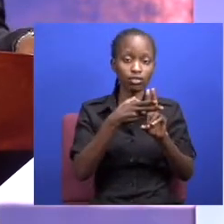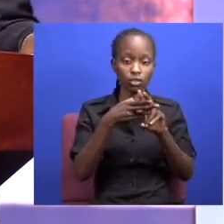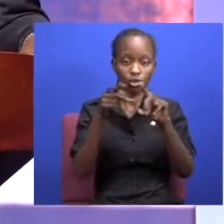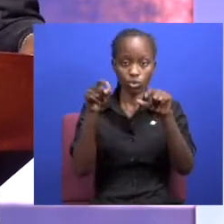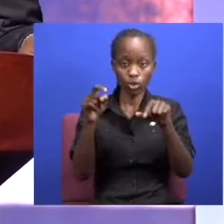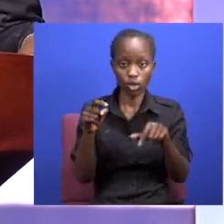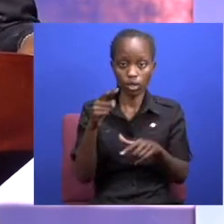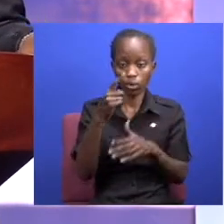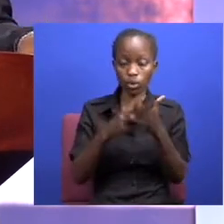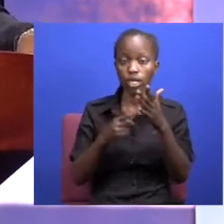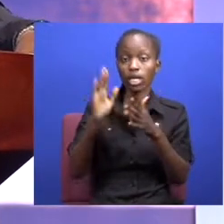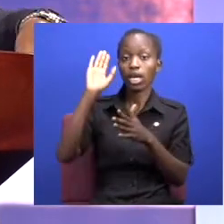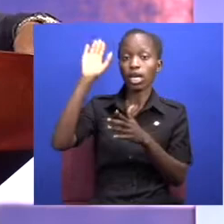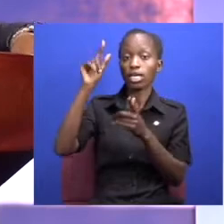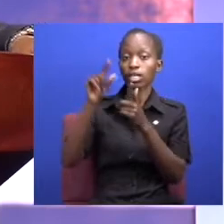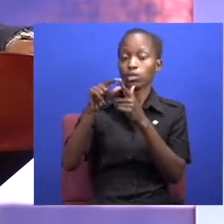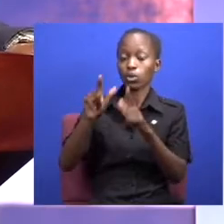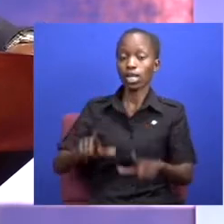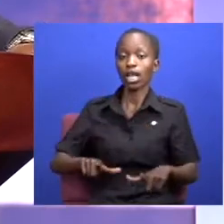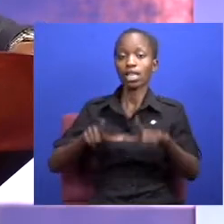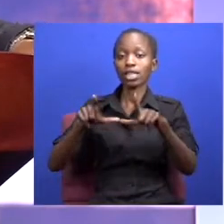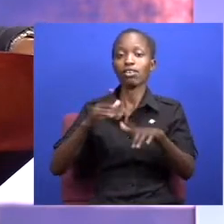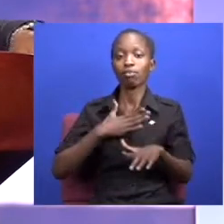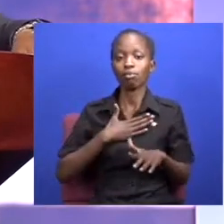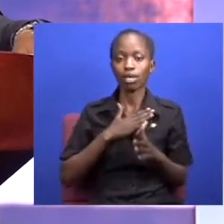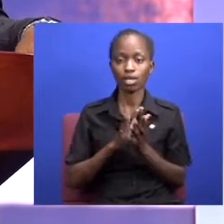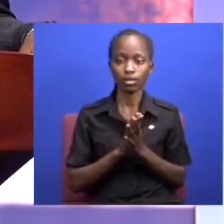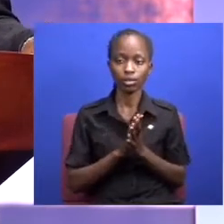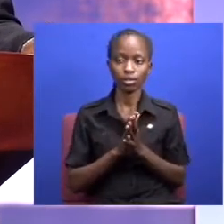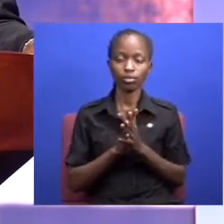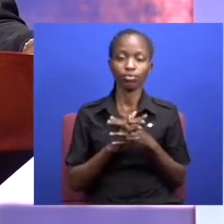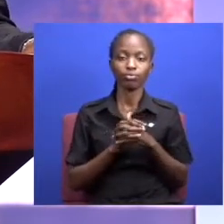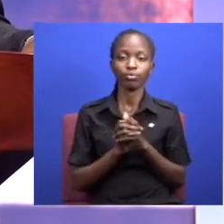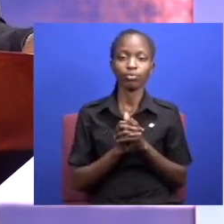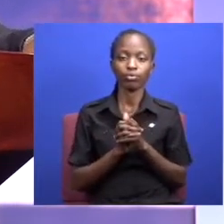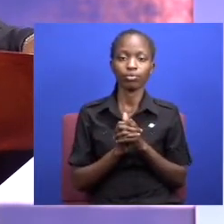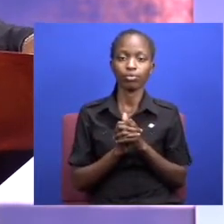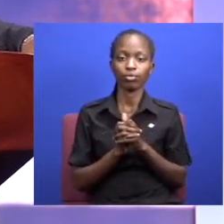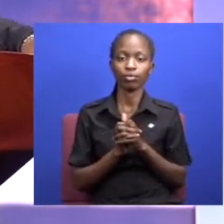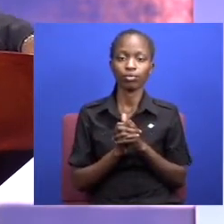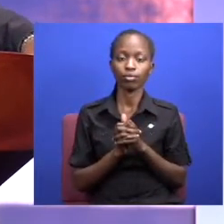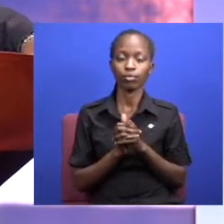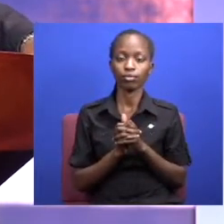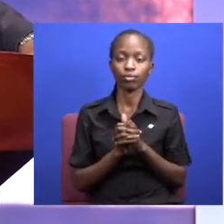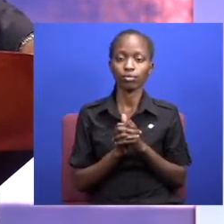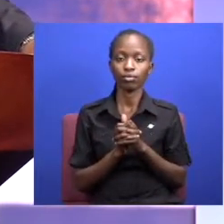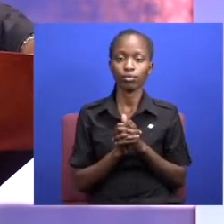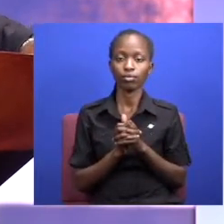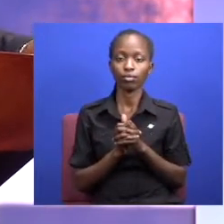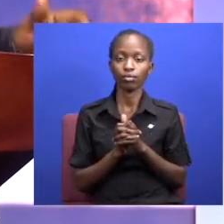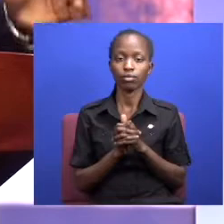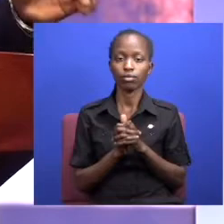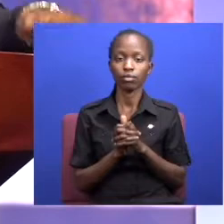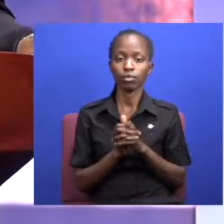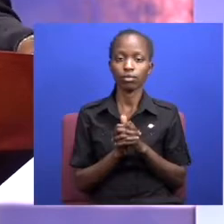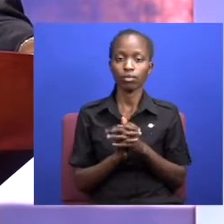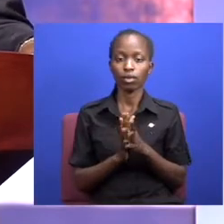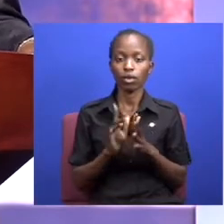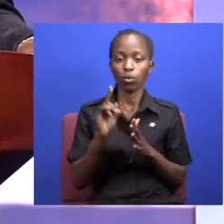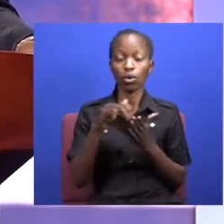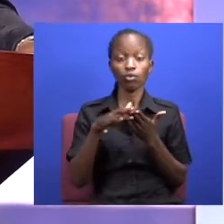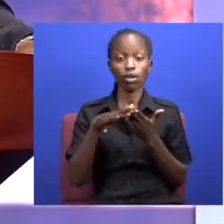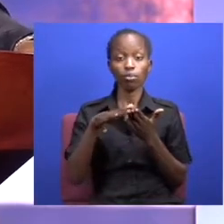day is His Word, My Life. And I just want to plug straight in as we proceed. Now, one of the most